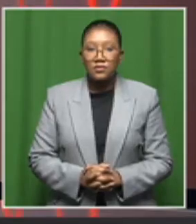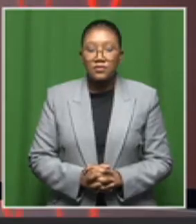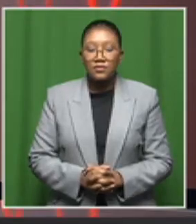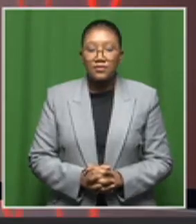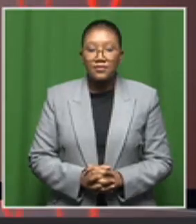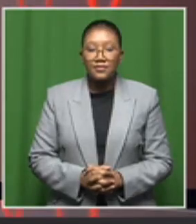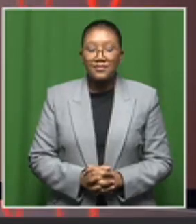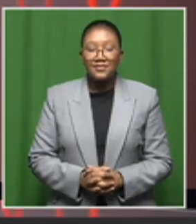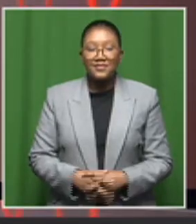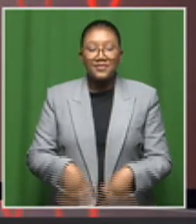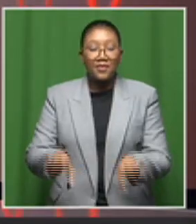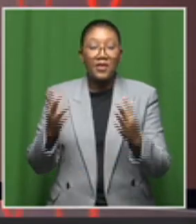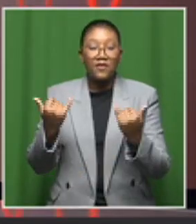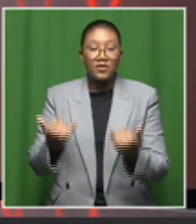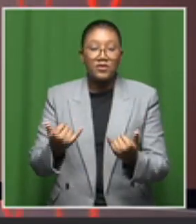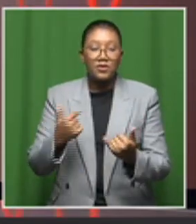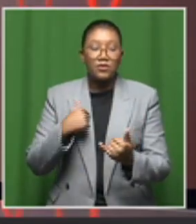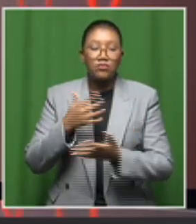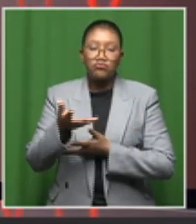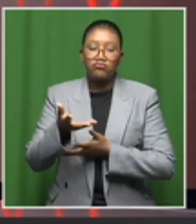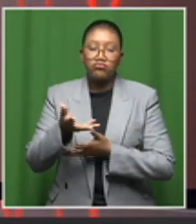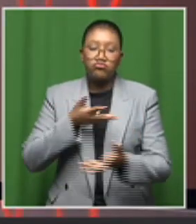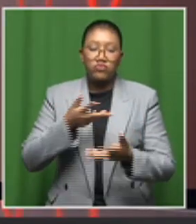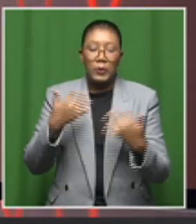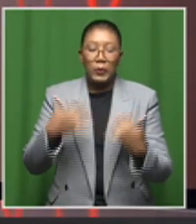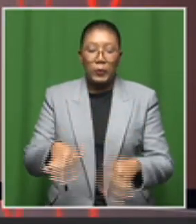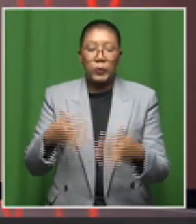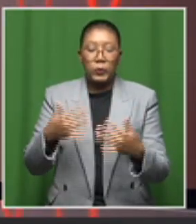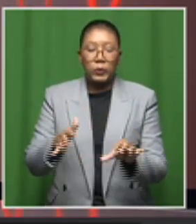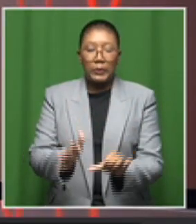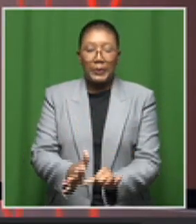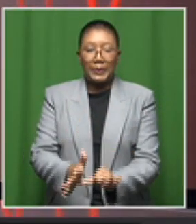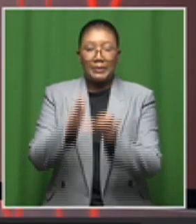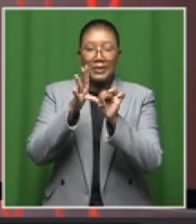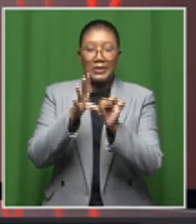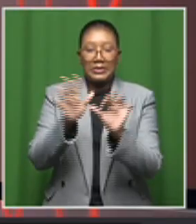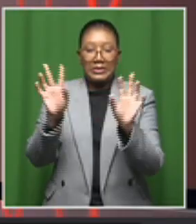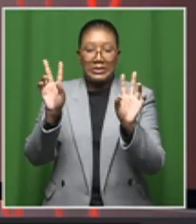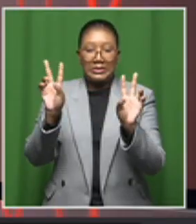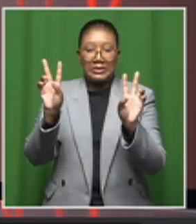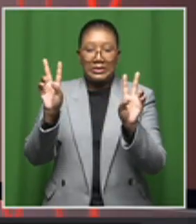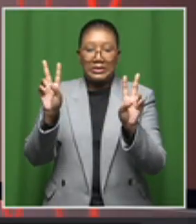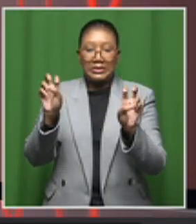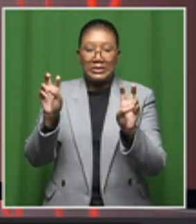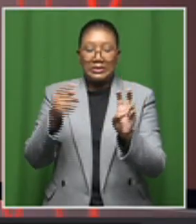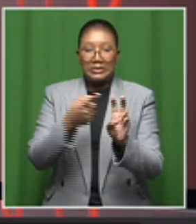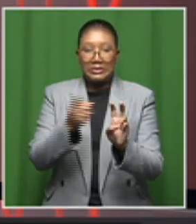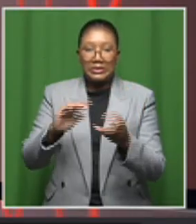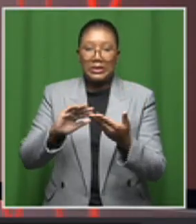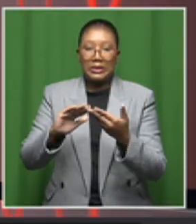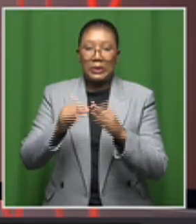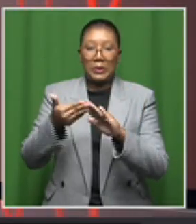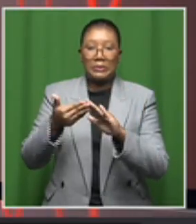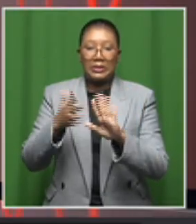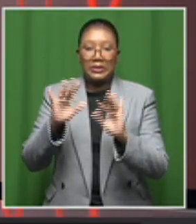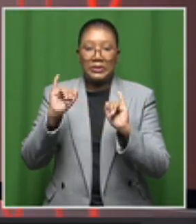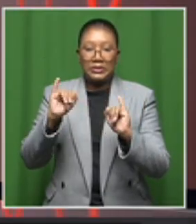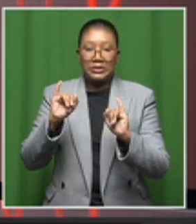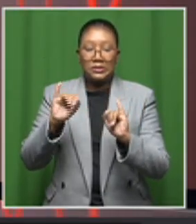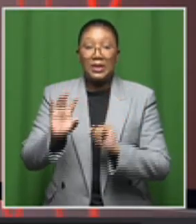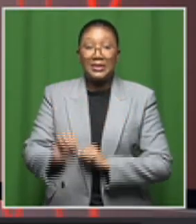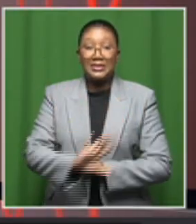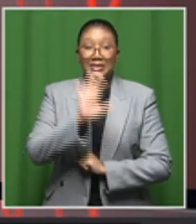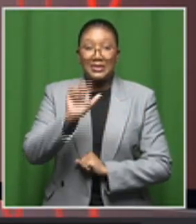Now, today we're shining a light on a critical issue that has been quietly claiming lives in our communities. South Africa is set